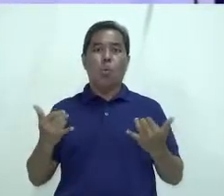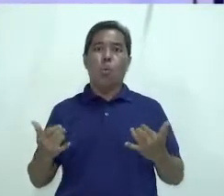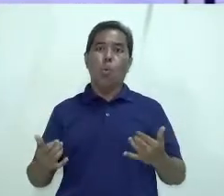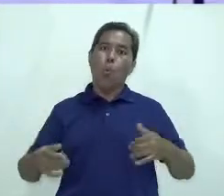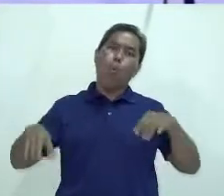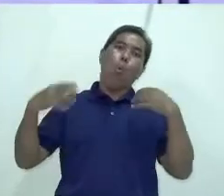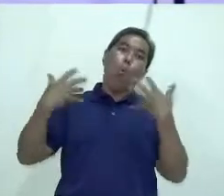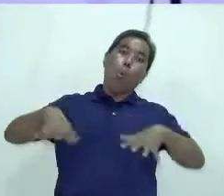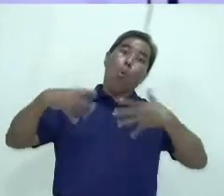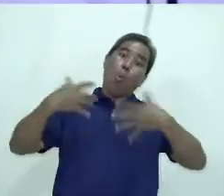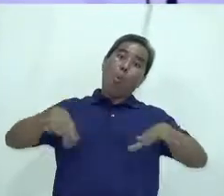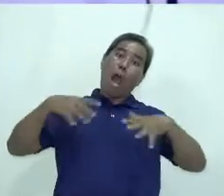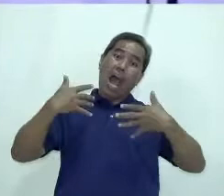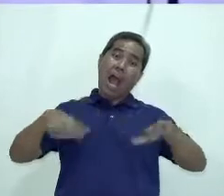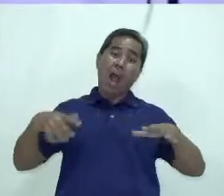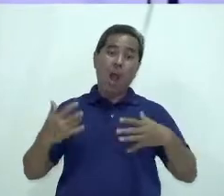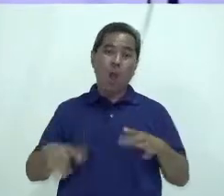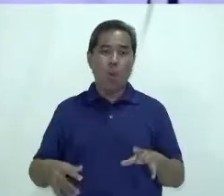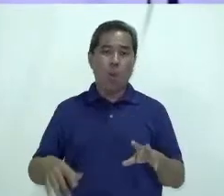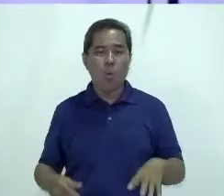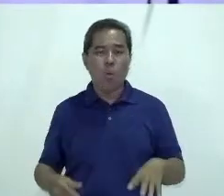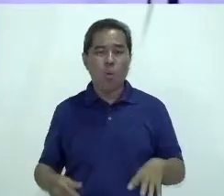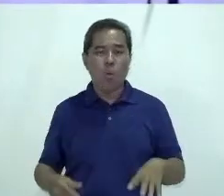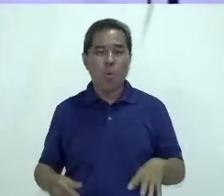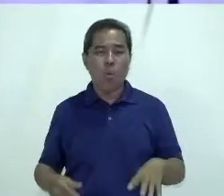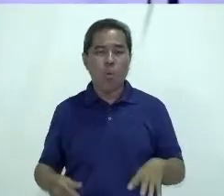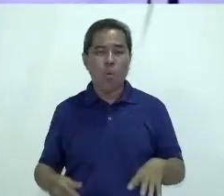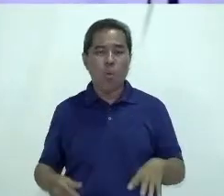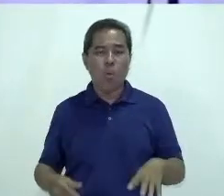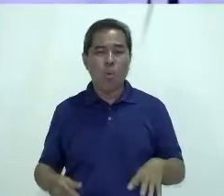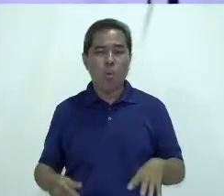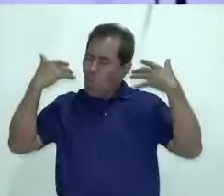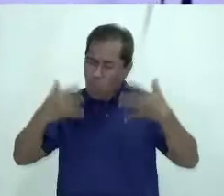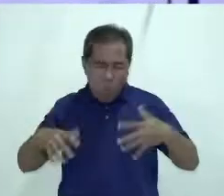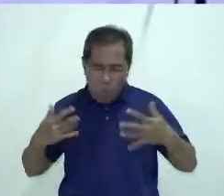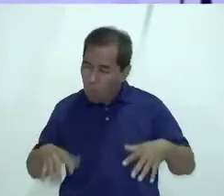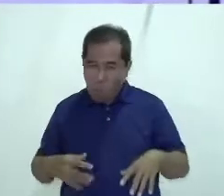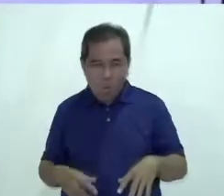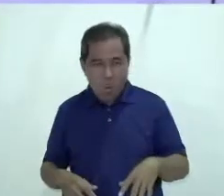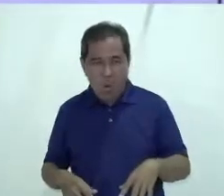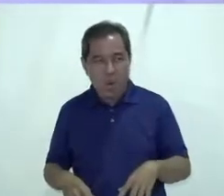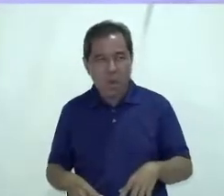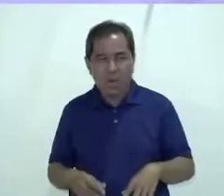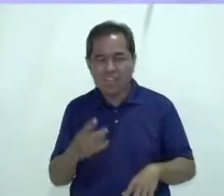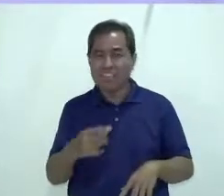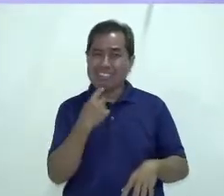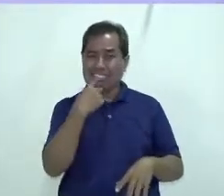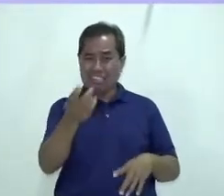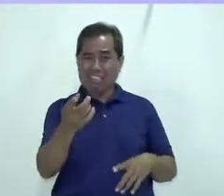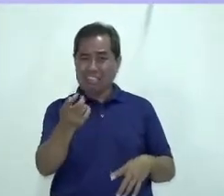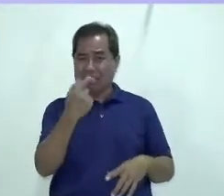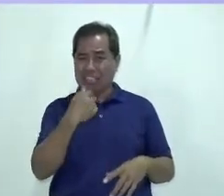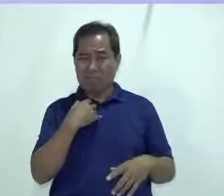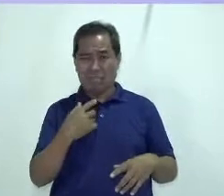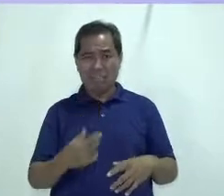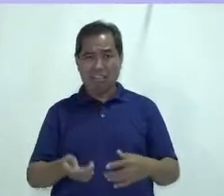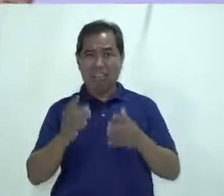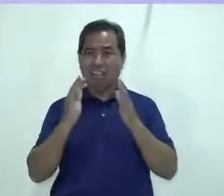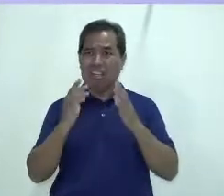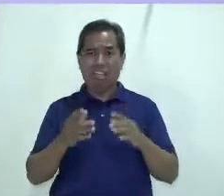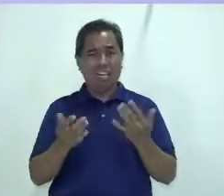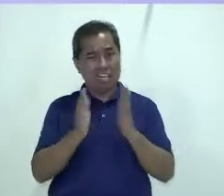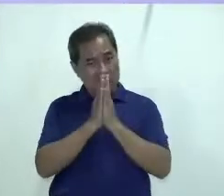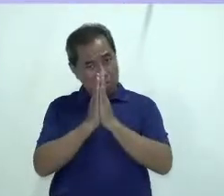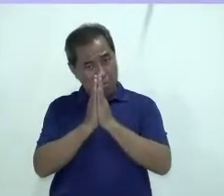pretty far out, Chad. I mean, this is kind of like, this is out there. You're telling me they're praying inside